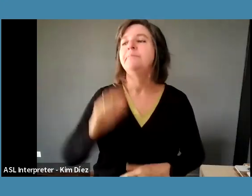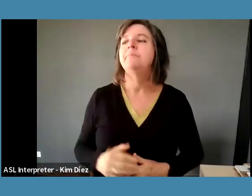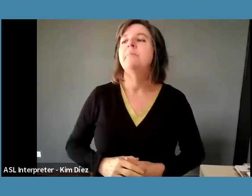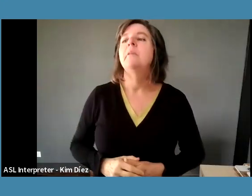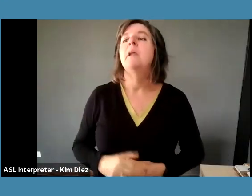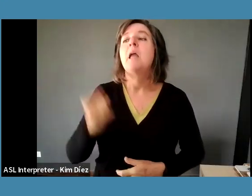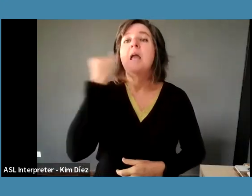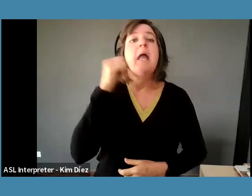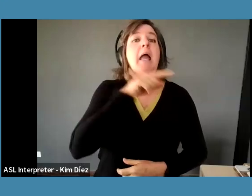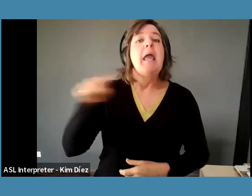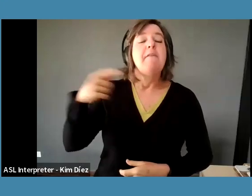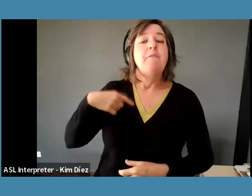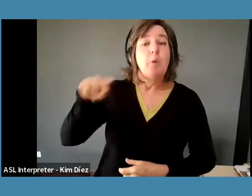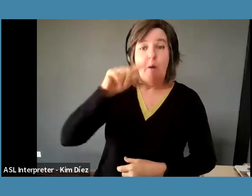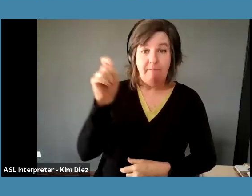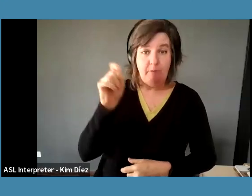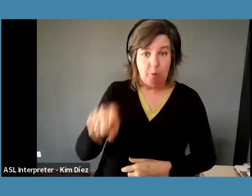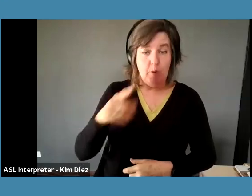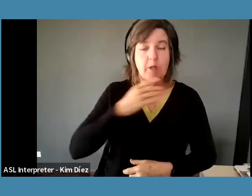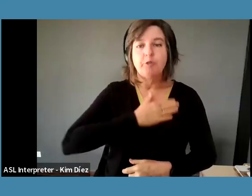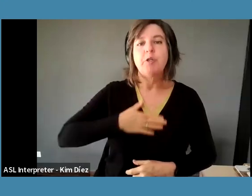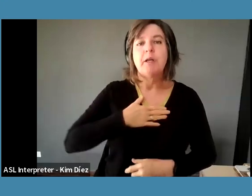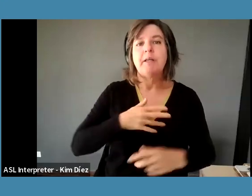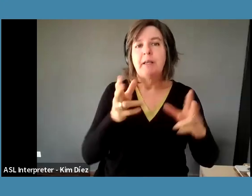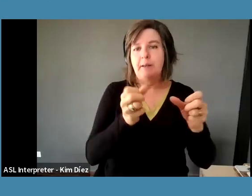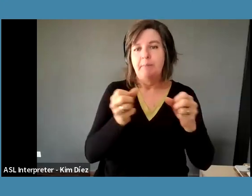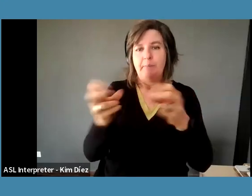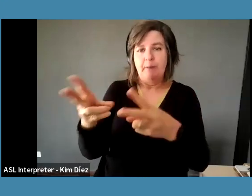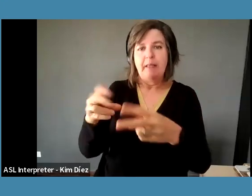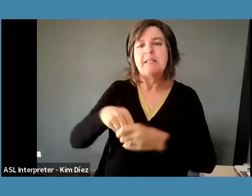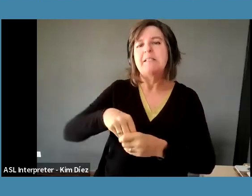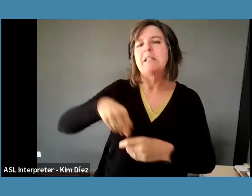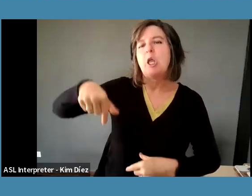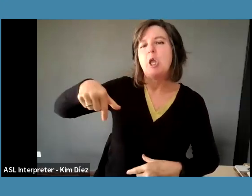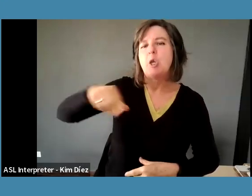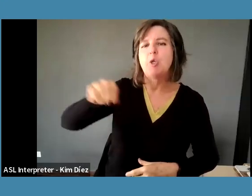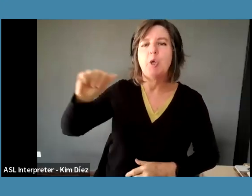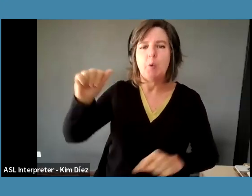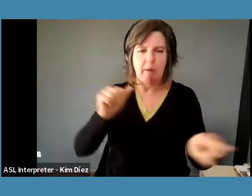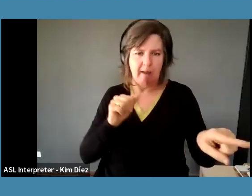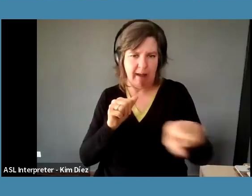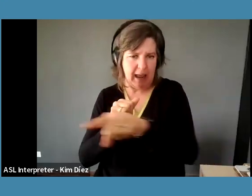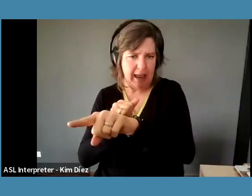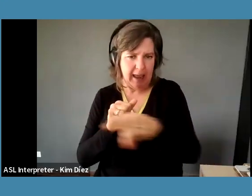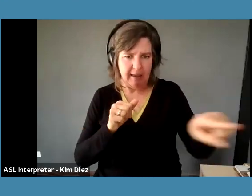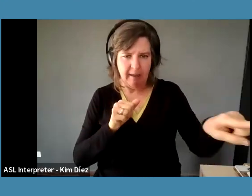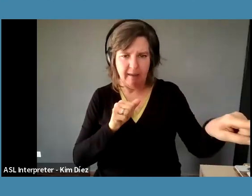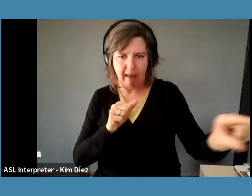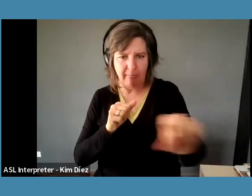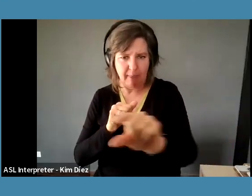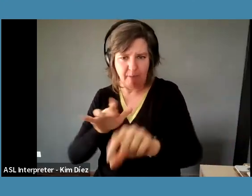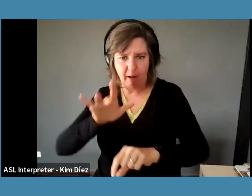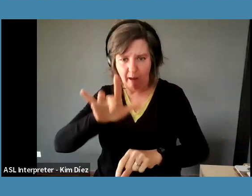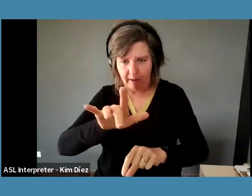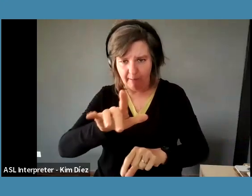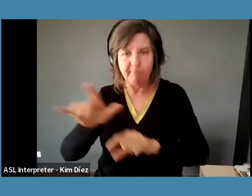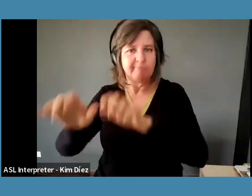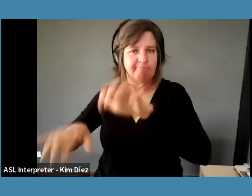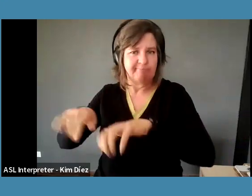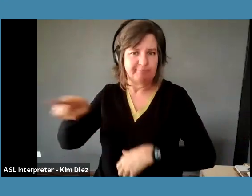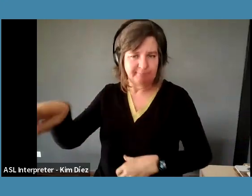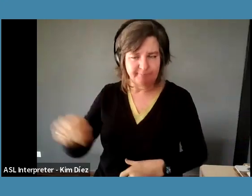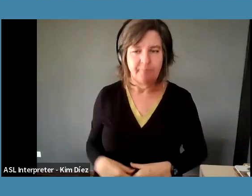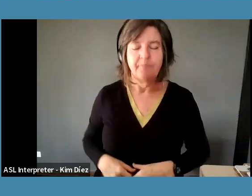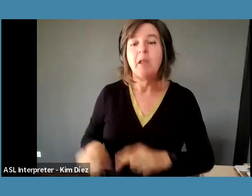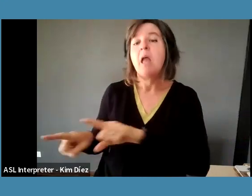you have a question, please post it using the Q&A button at the bottom of your screen. And also,